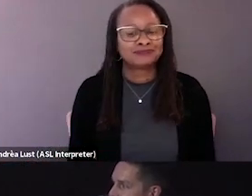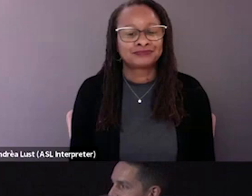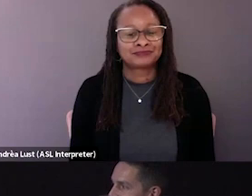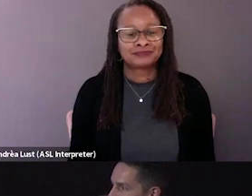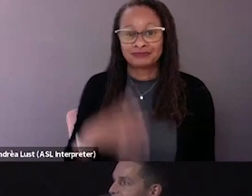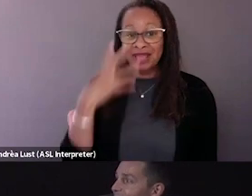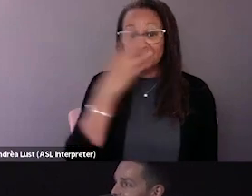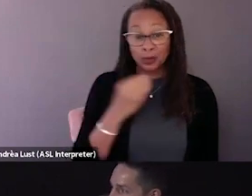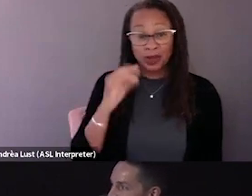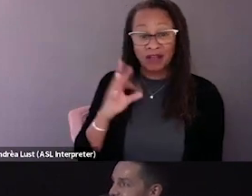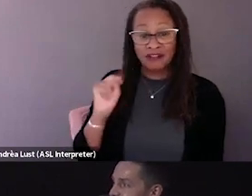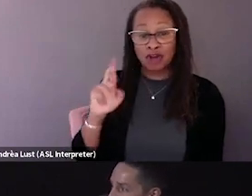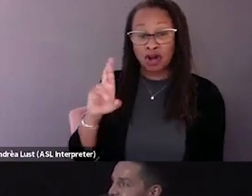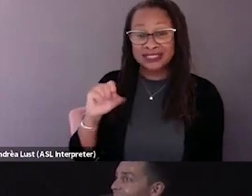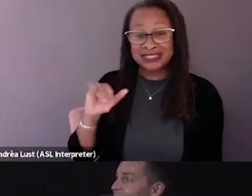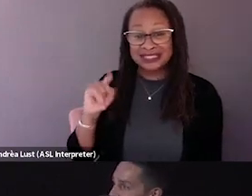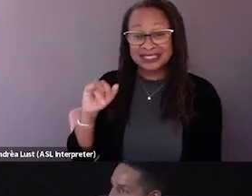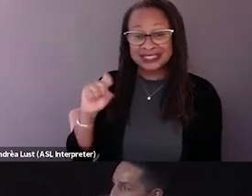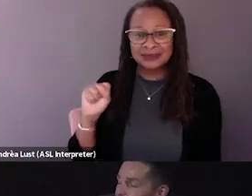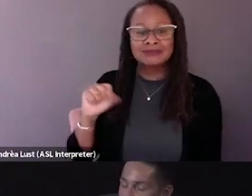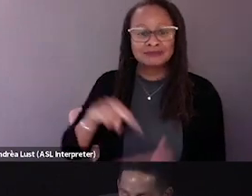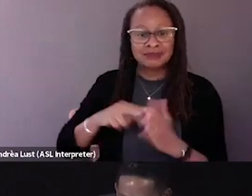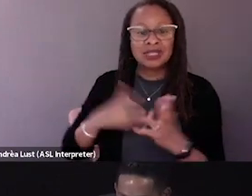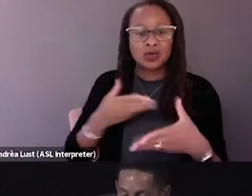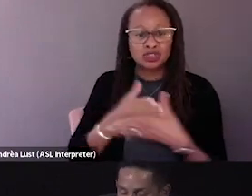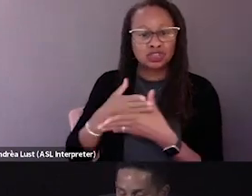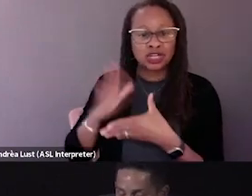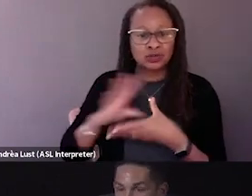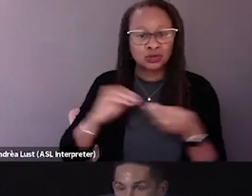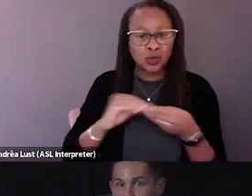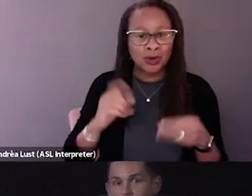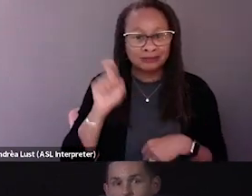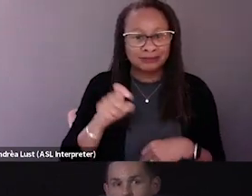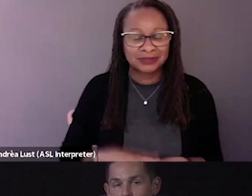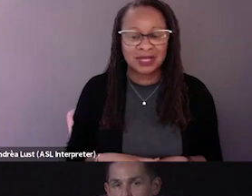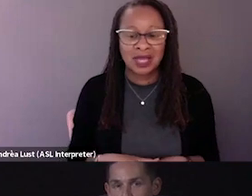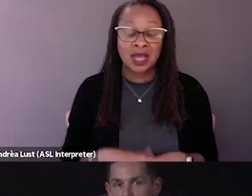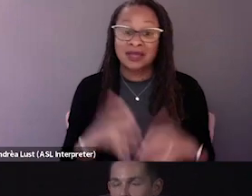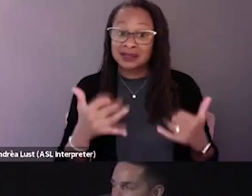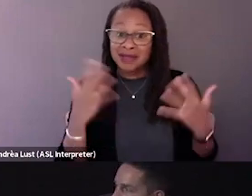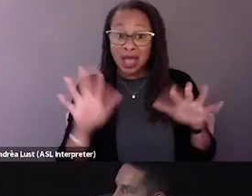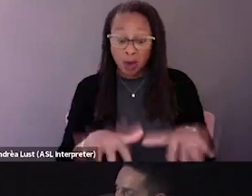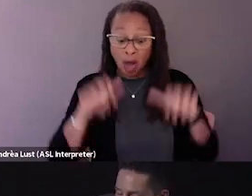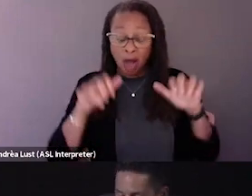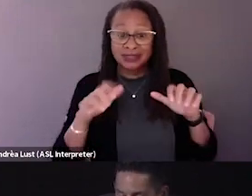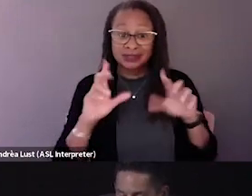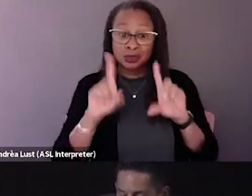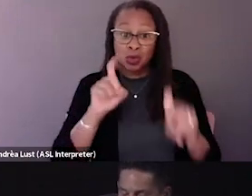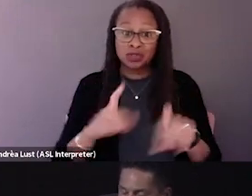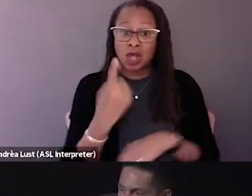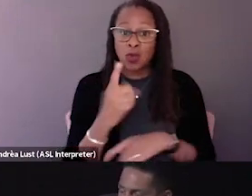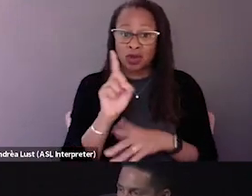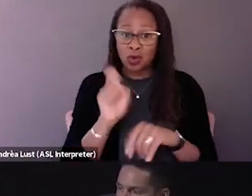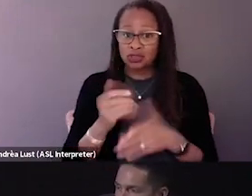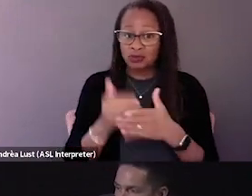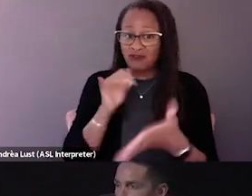of narcissists. They like to tell their story. Yeah, absolutely. Very good. So we're going to take audience questions. Just one question before that.